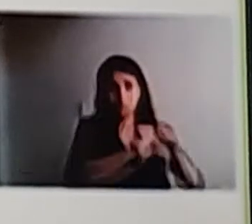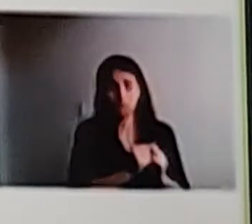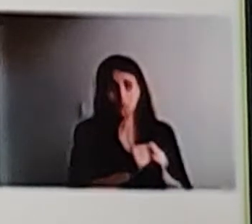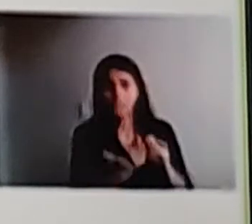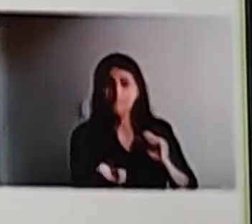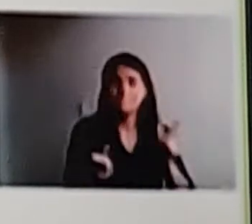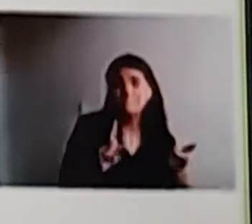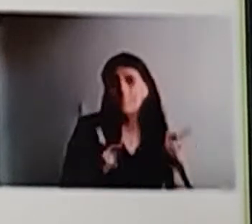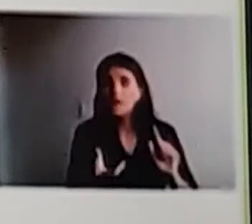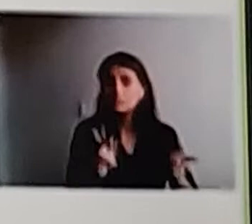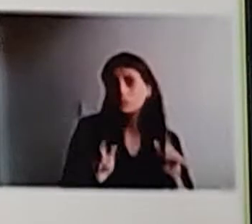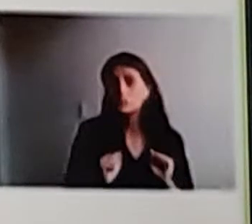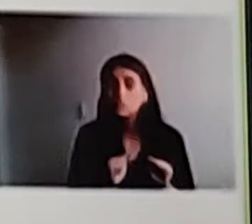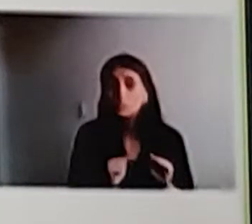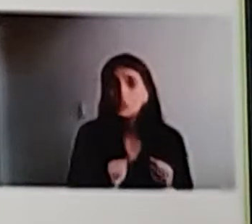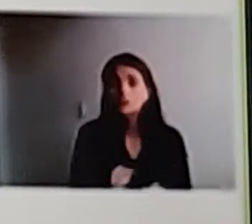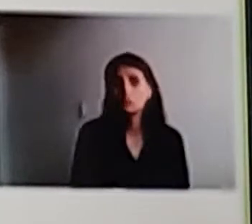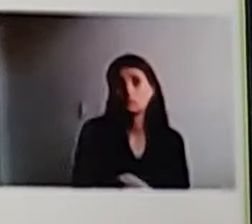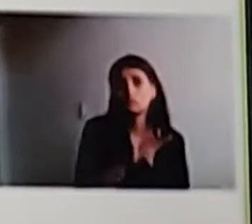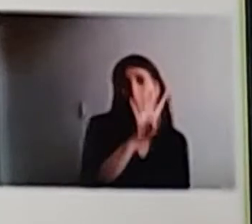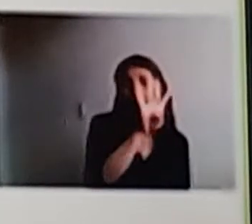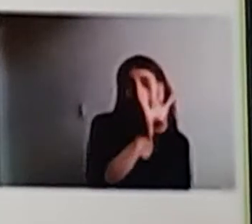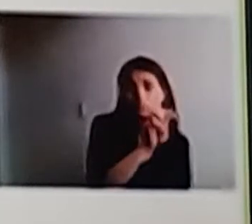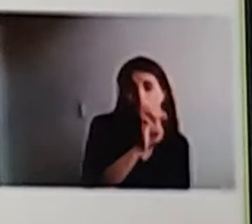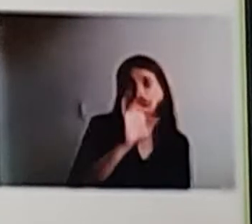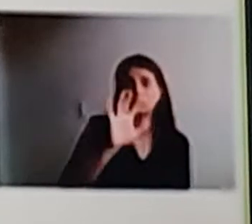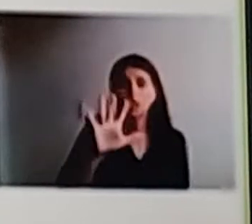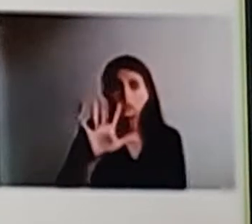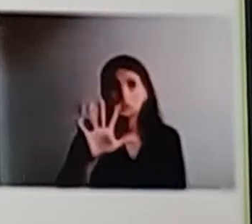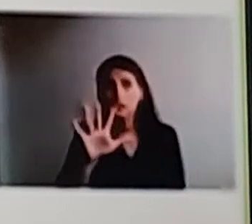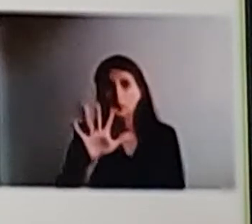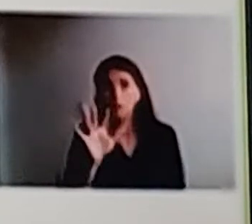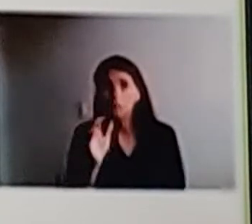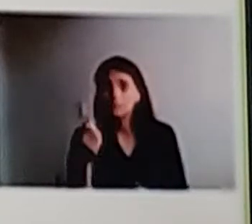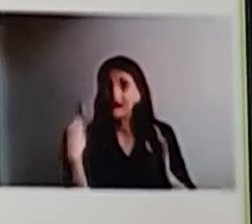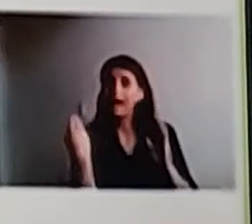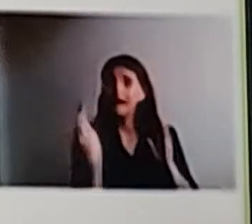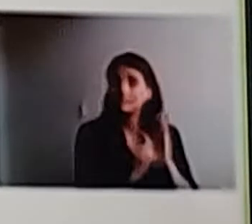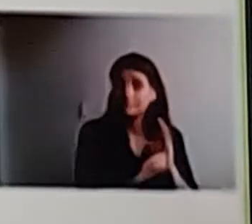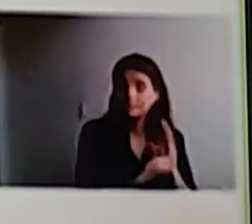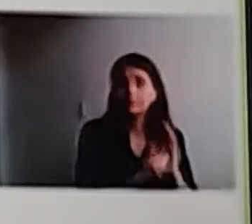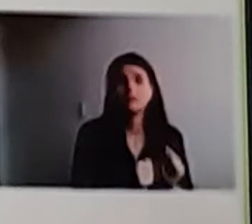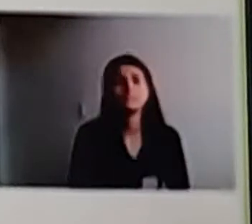key or the handle of the door. If you continue,